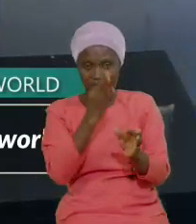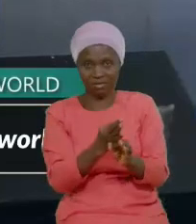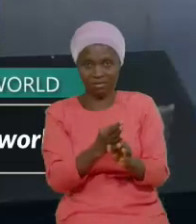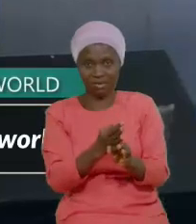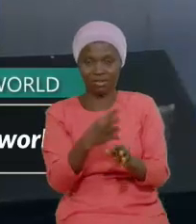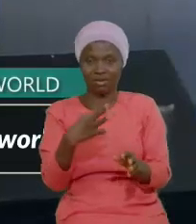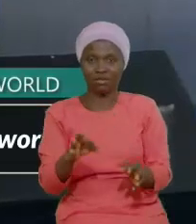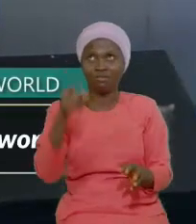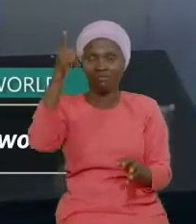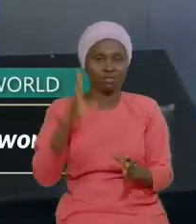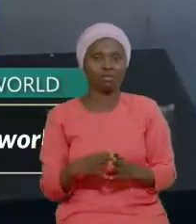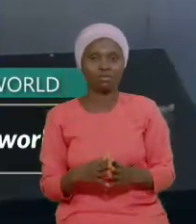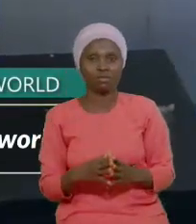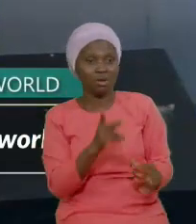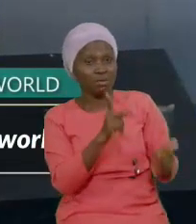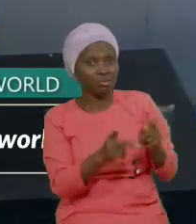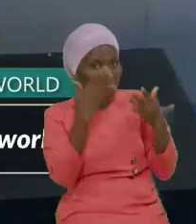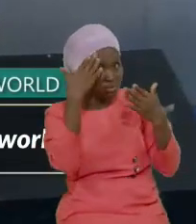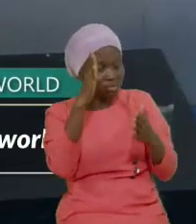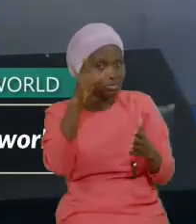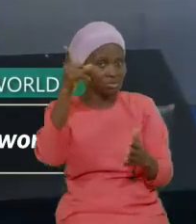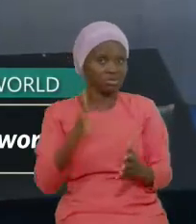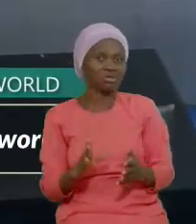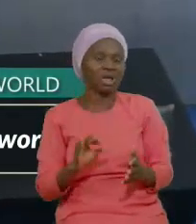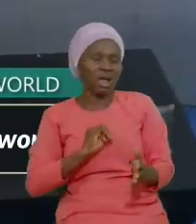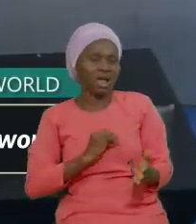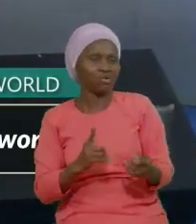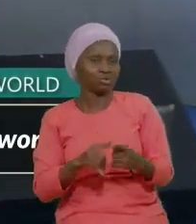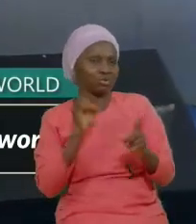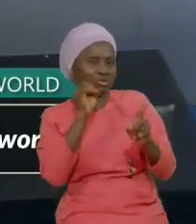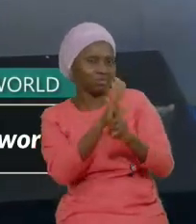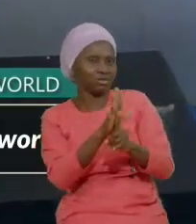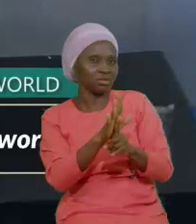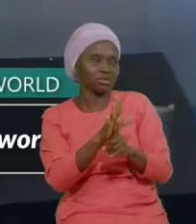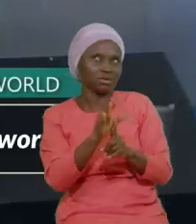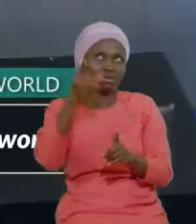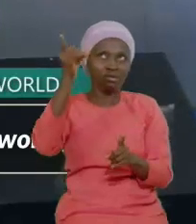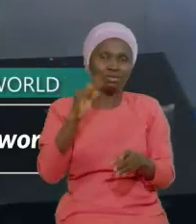People don't know God. I want to reflect God in my action.